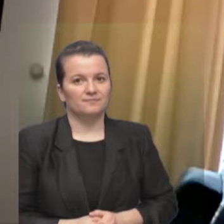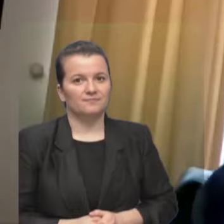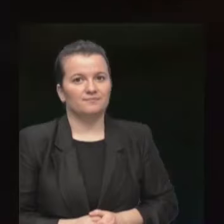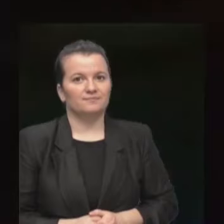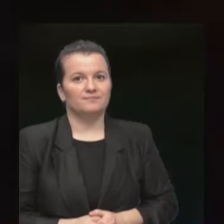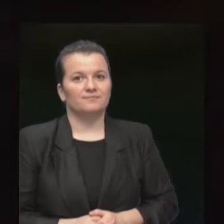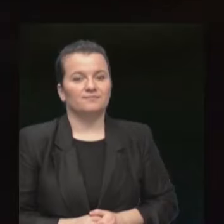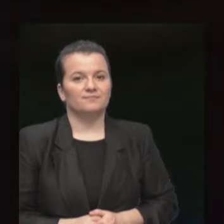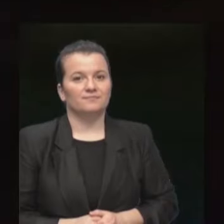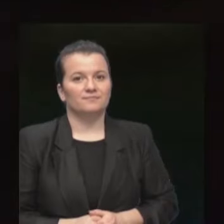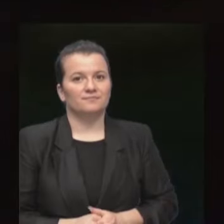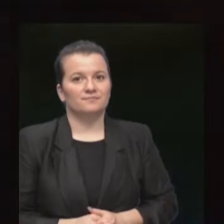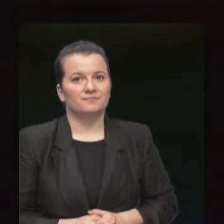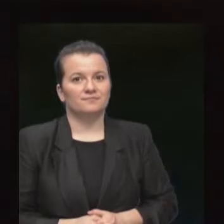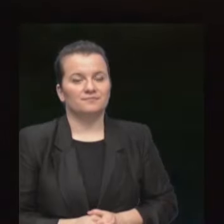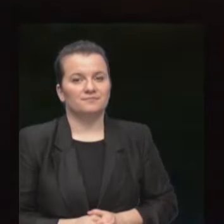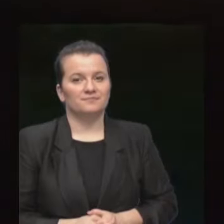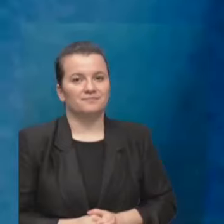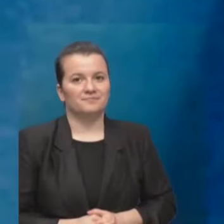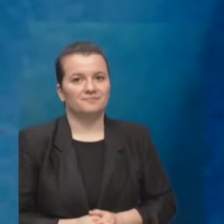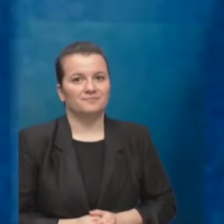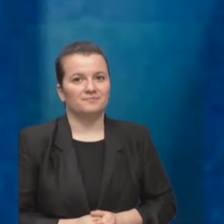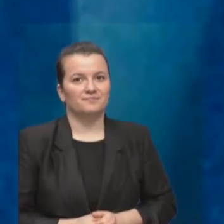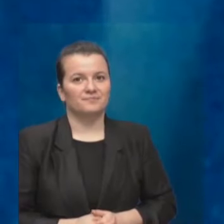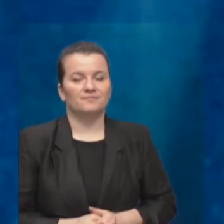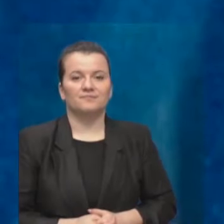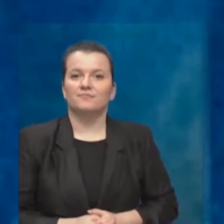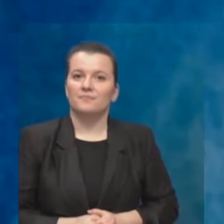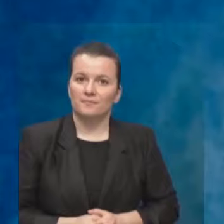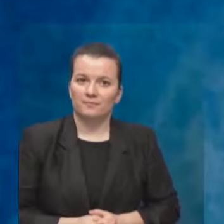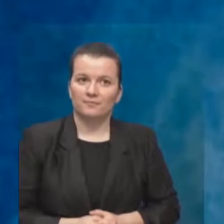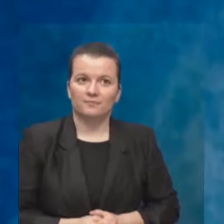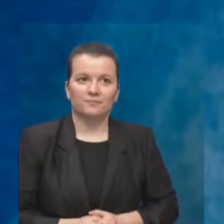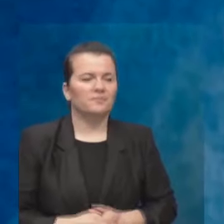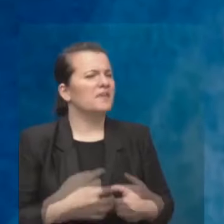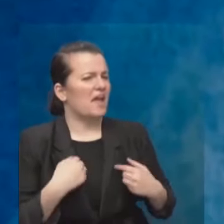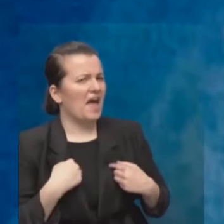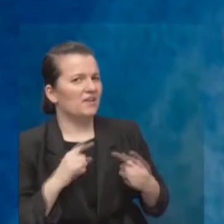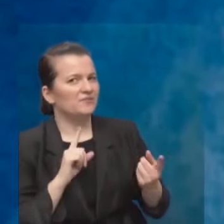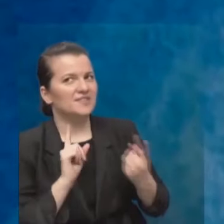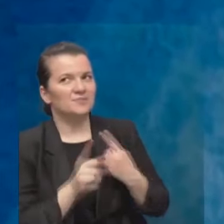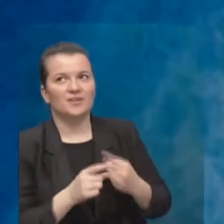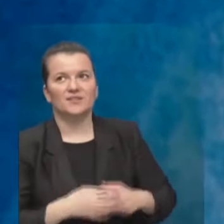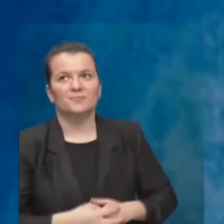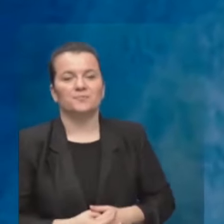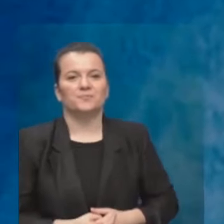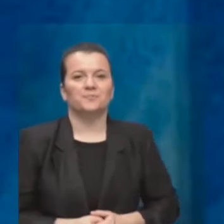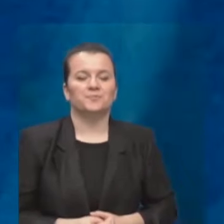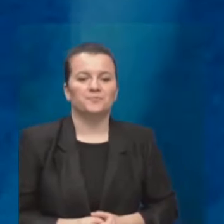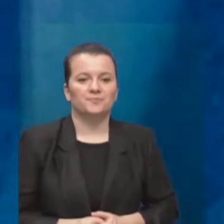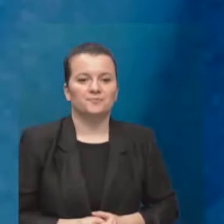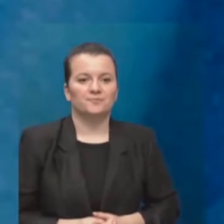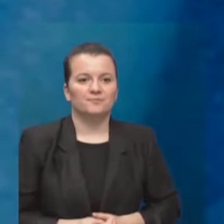you tell us about Nissan's performance? Well, I'll take this question maybe, because there are things that